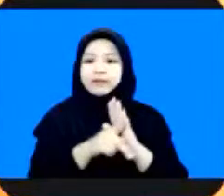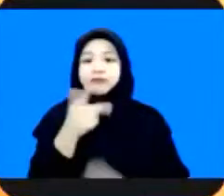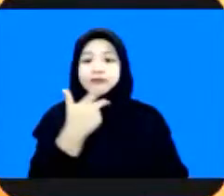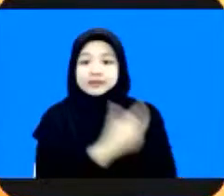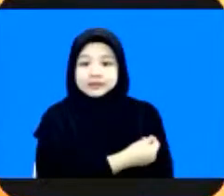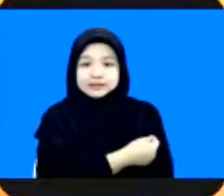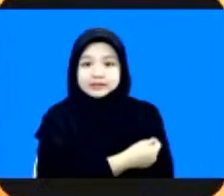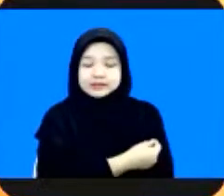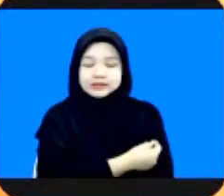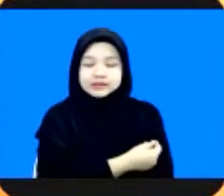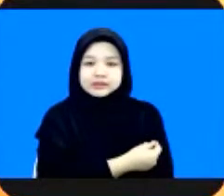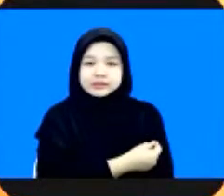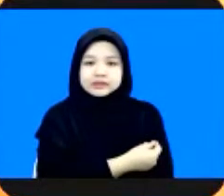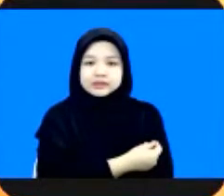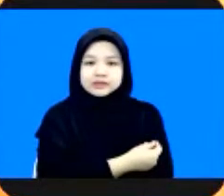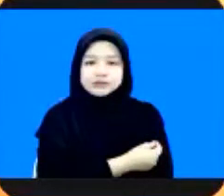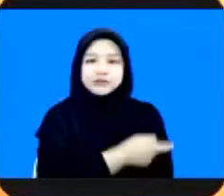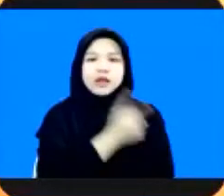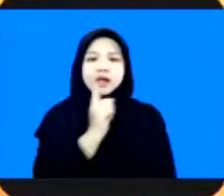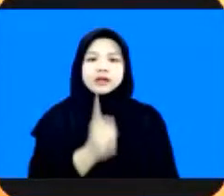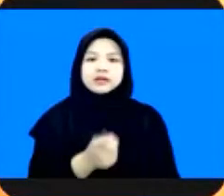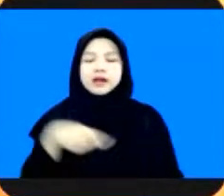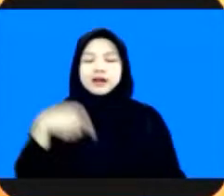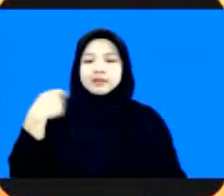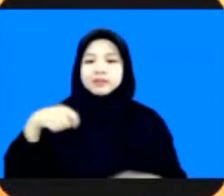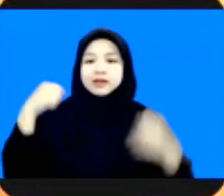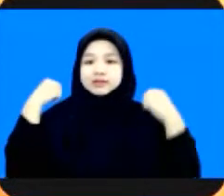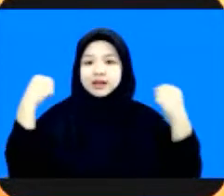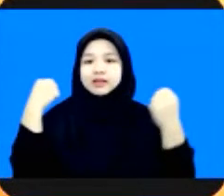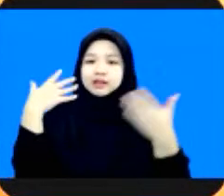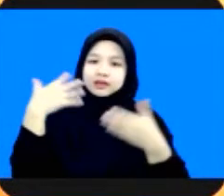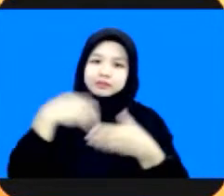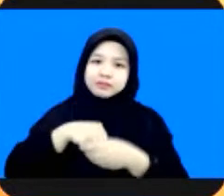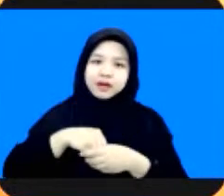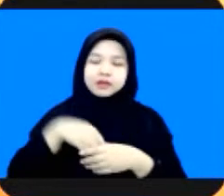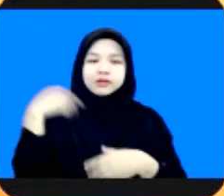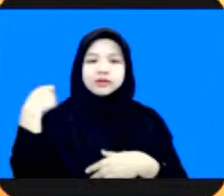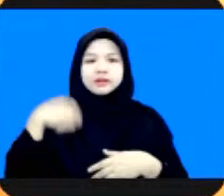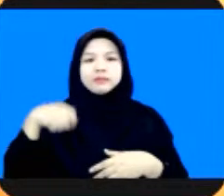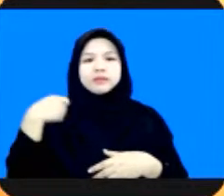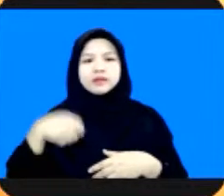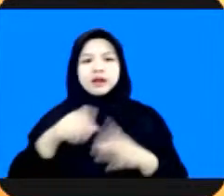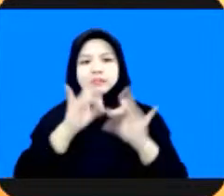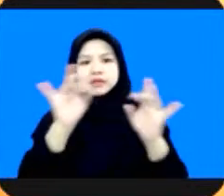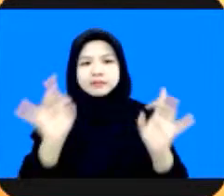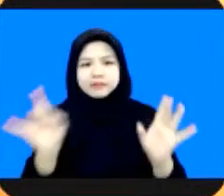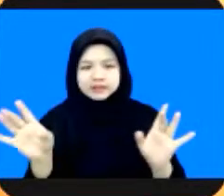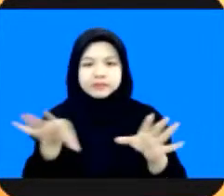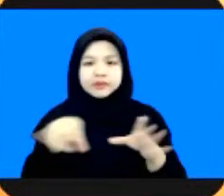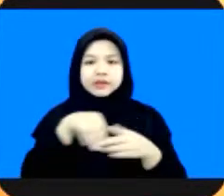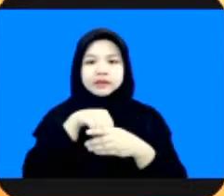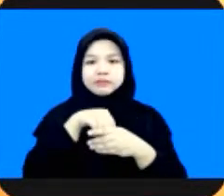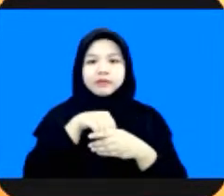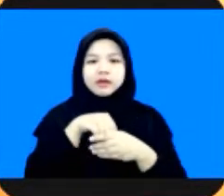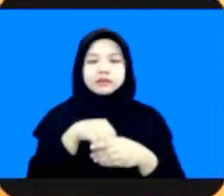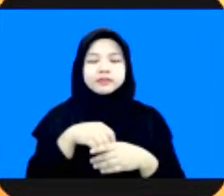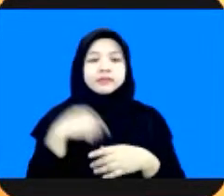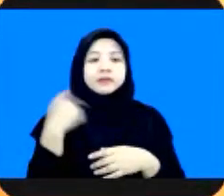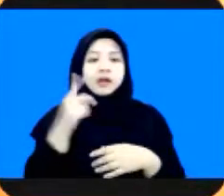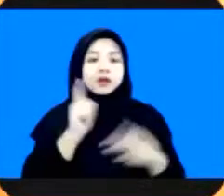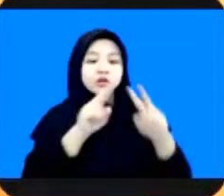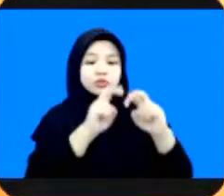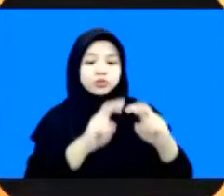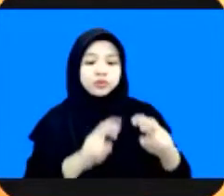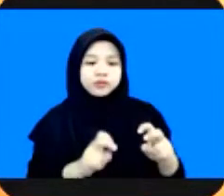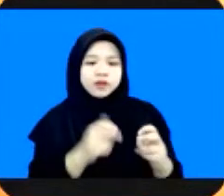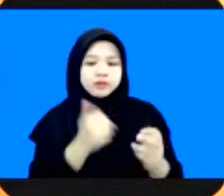Ministry of Health, and then the NITEC conduct a survey to basically understand the level of